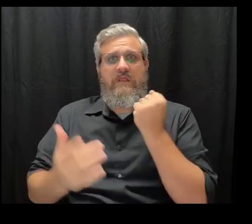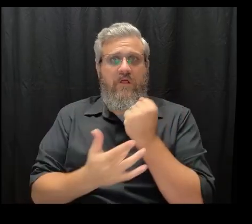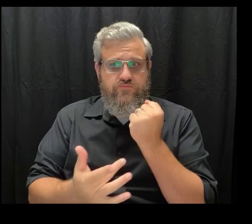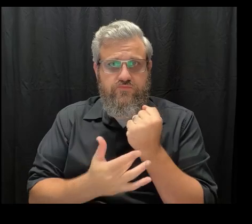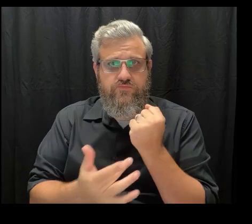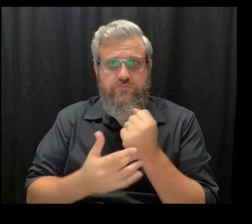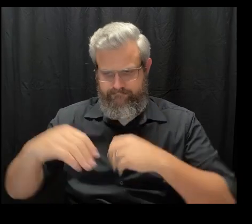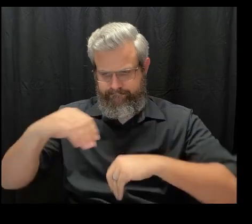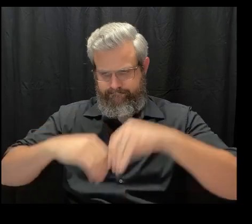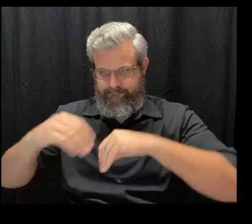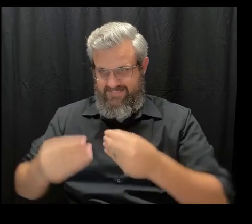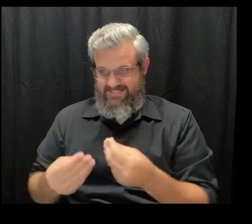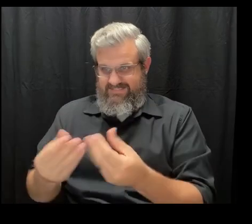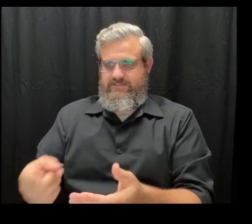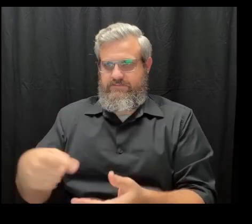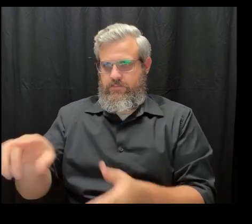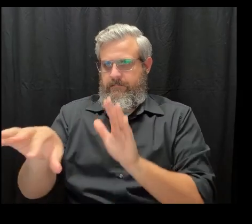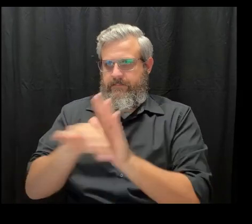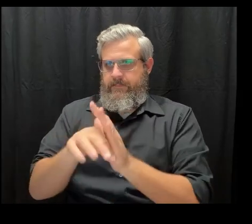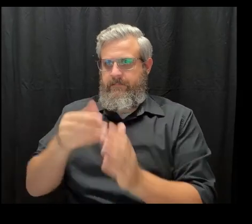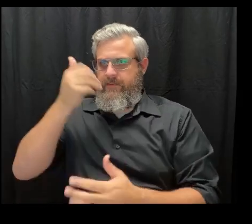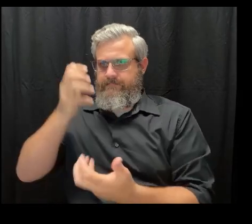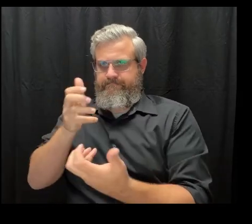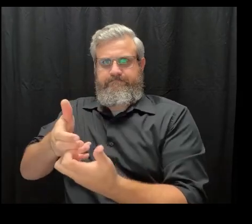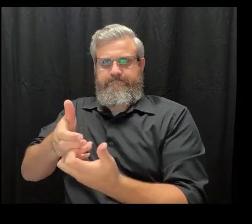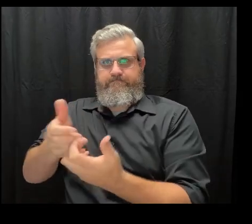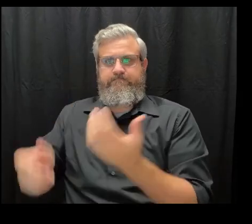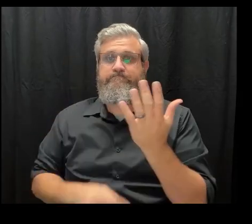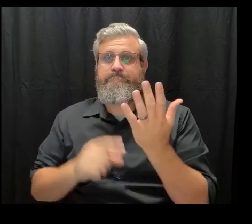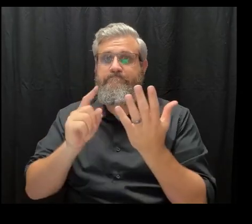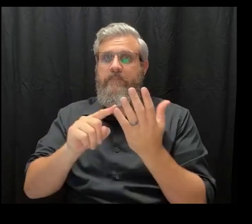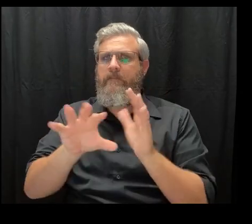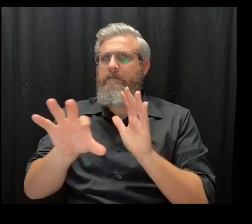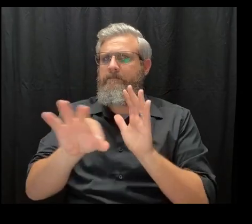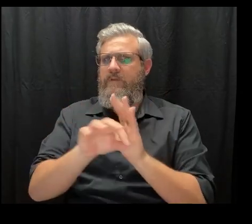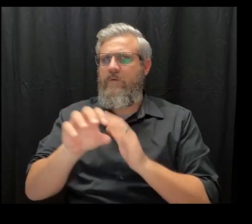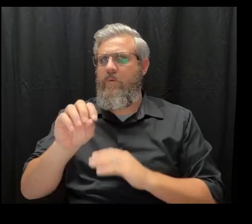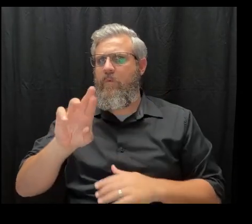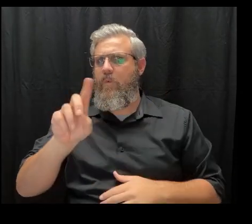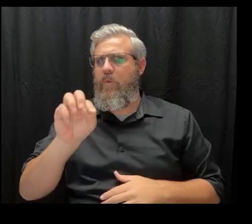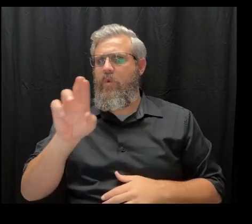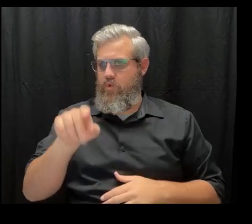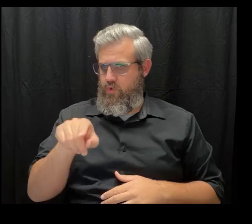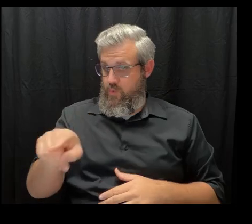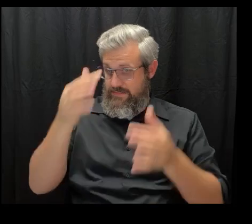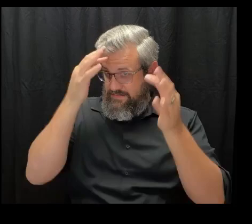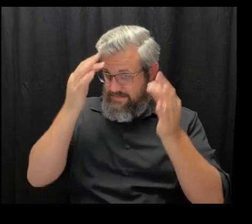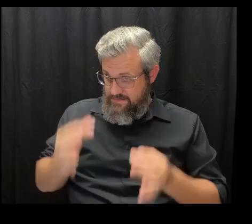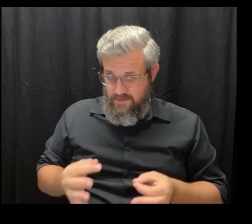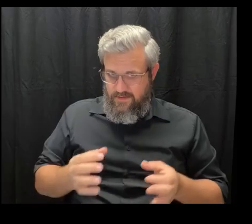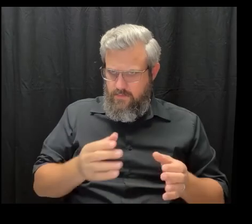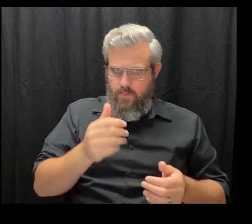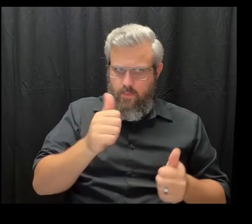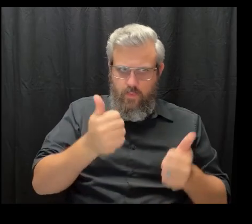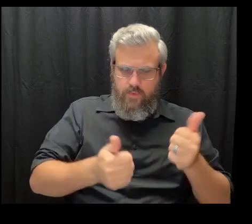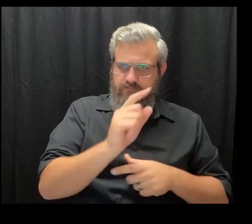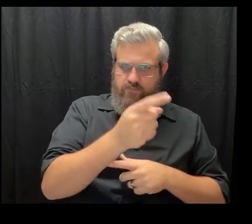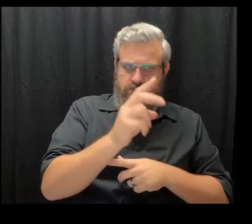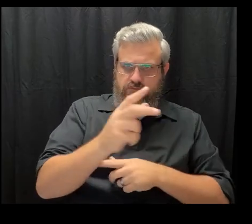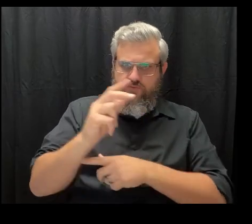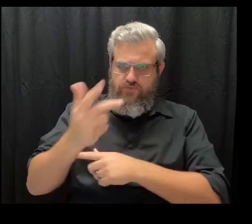what works best for them. Choice of order. Let students decide the order in which they complete tasks during classroom work